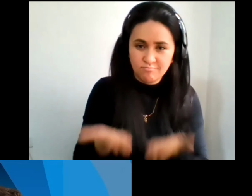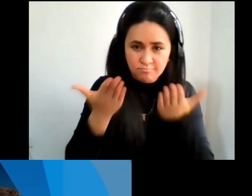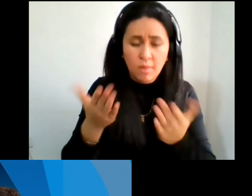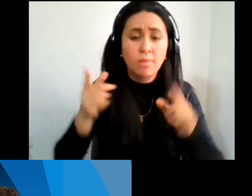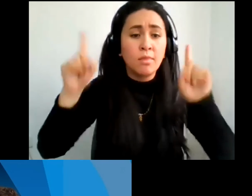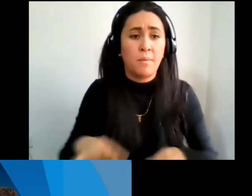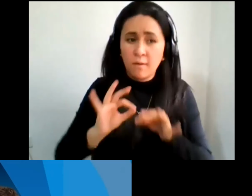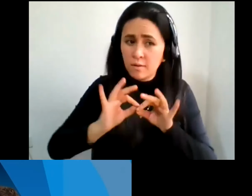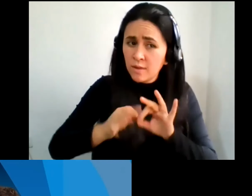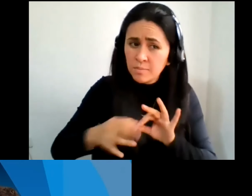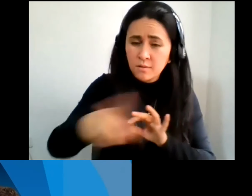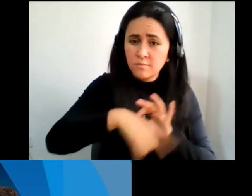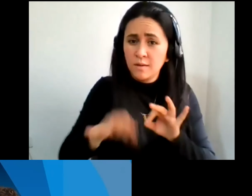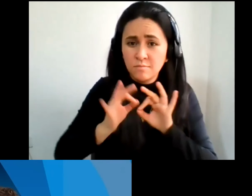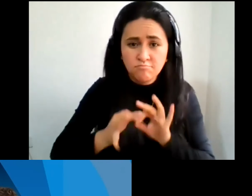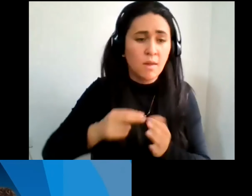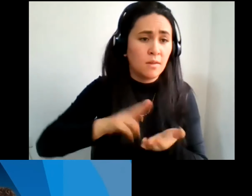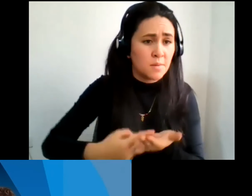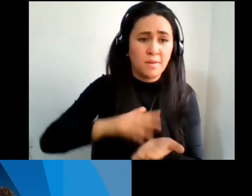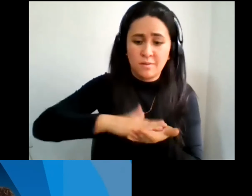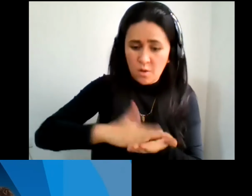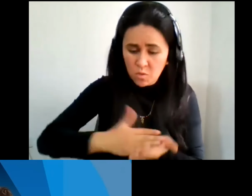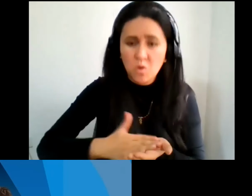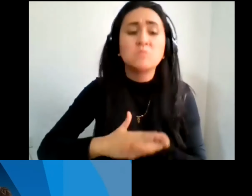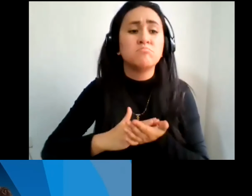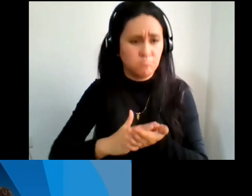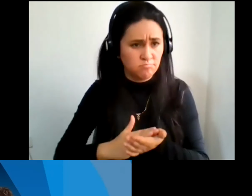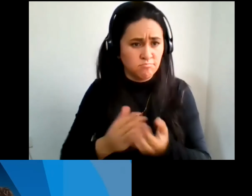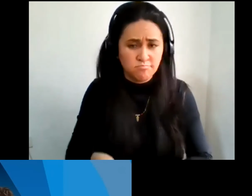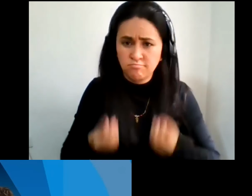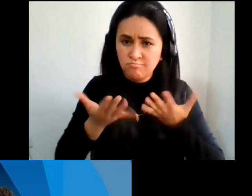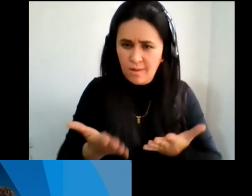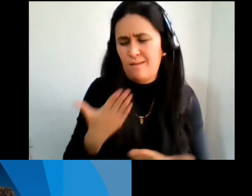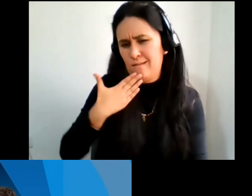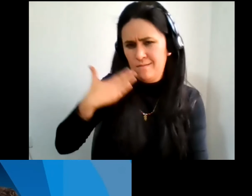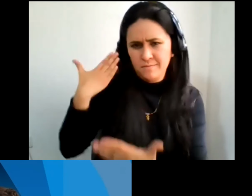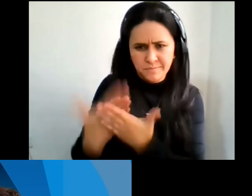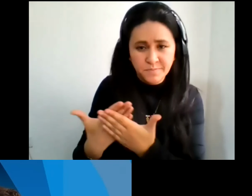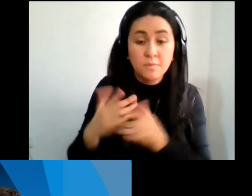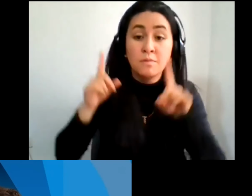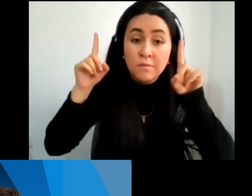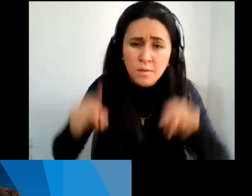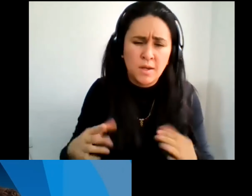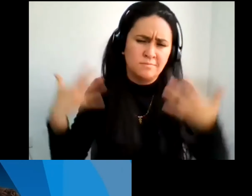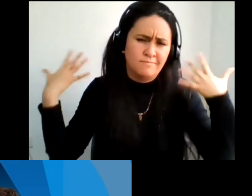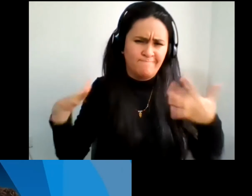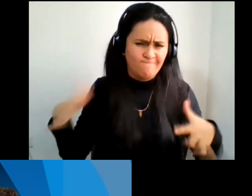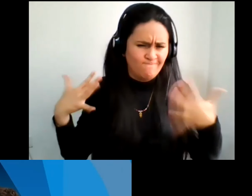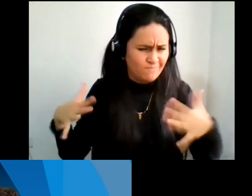And I want to thank the interpreters, of course, the speakers once again, and in particular,